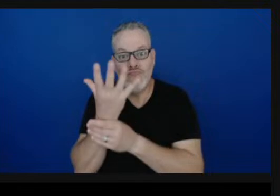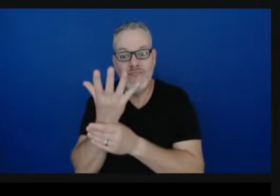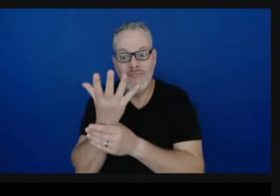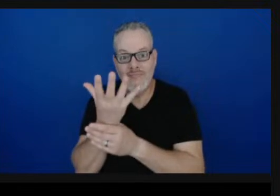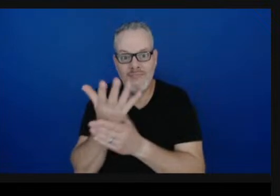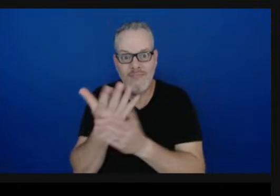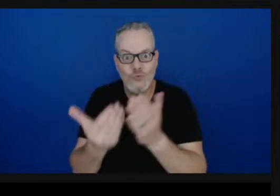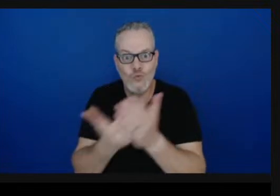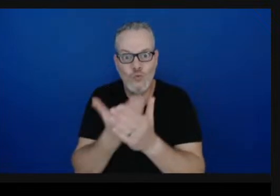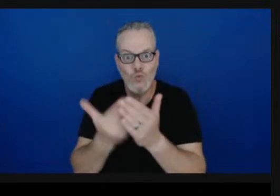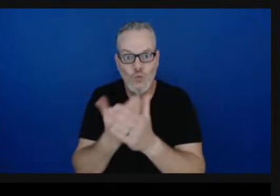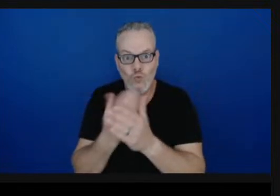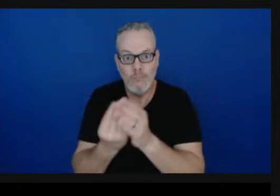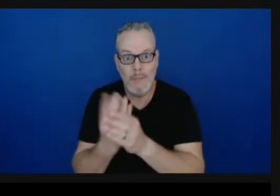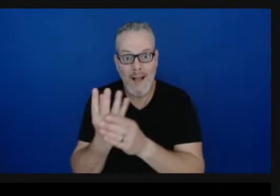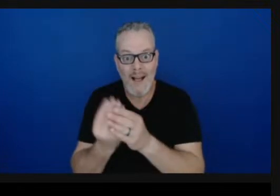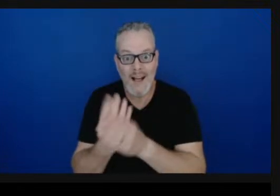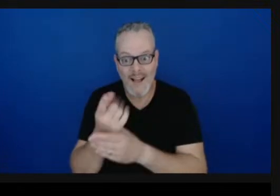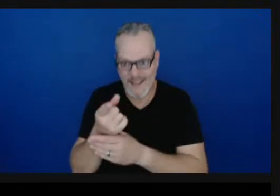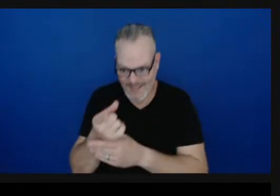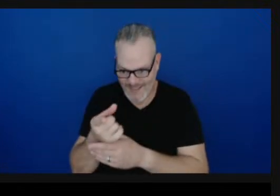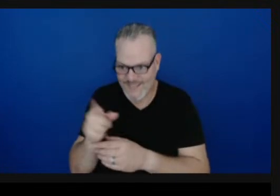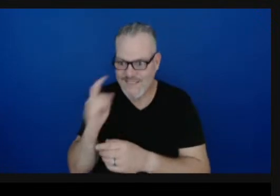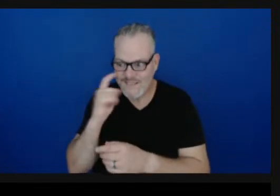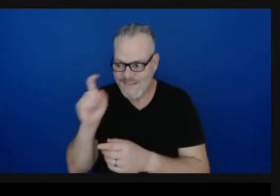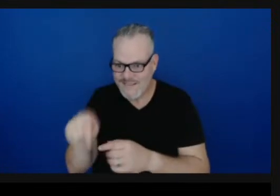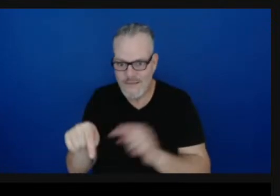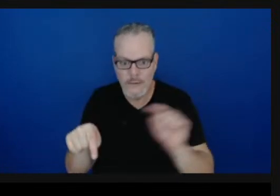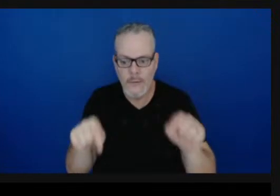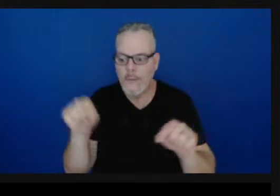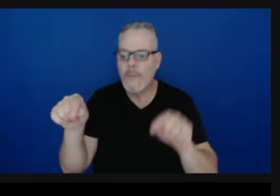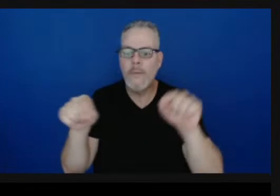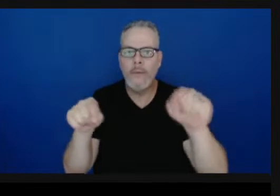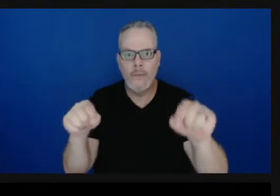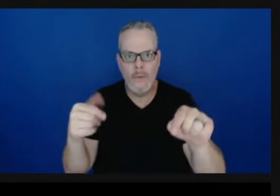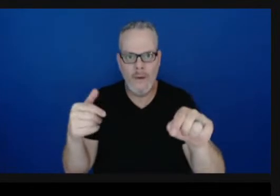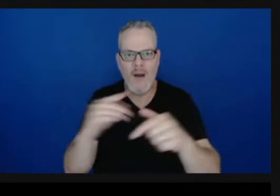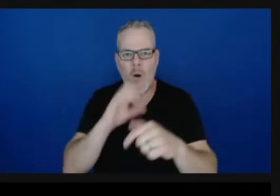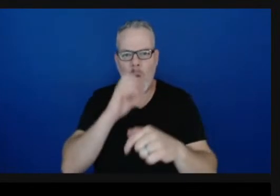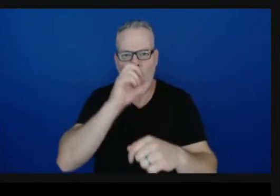burning as these pohoihoi lobes advance.